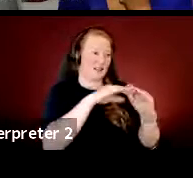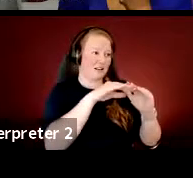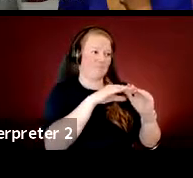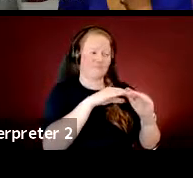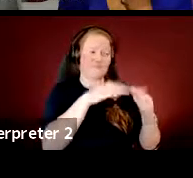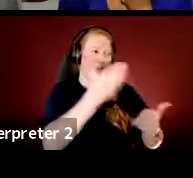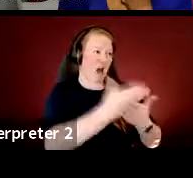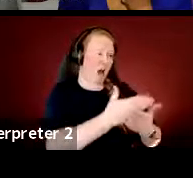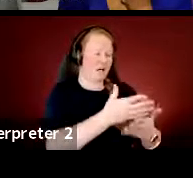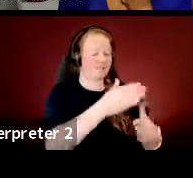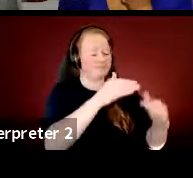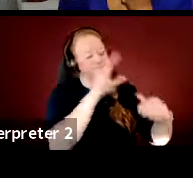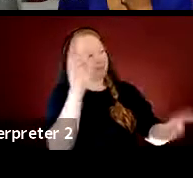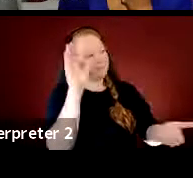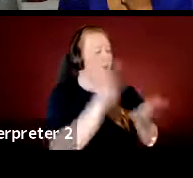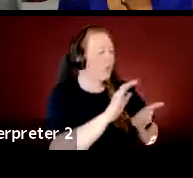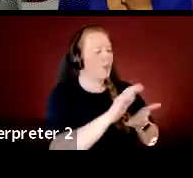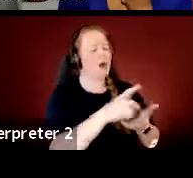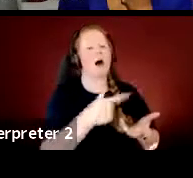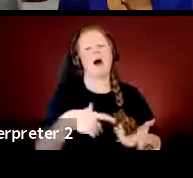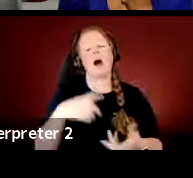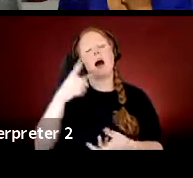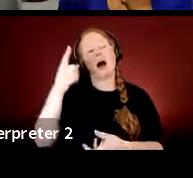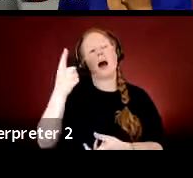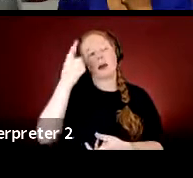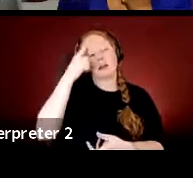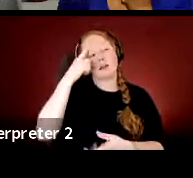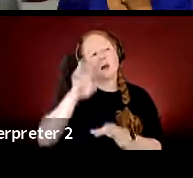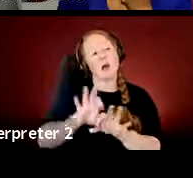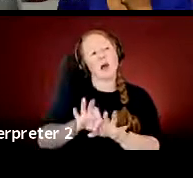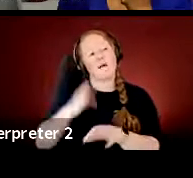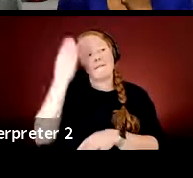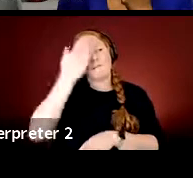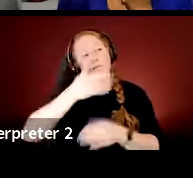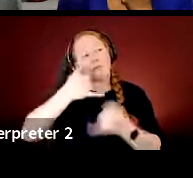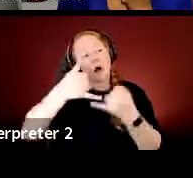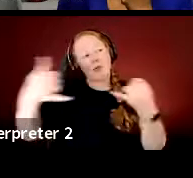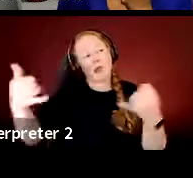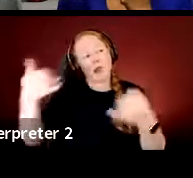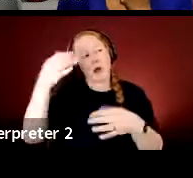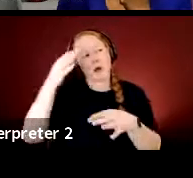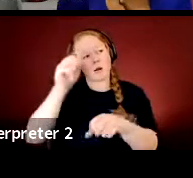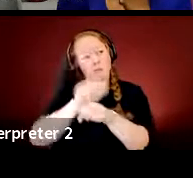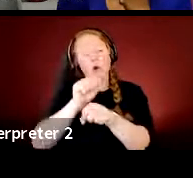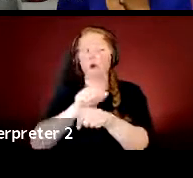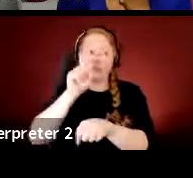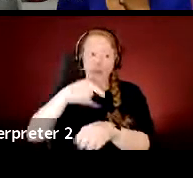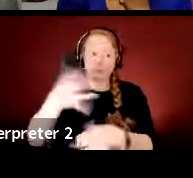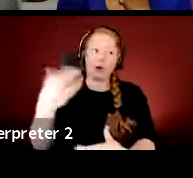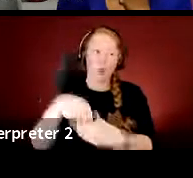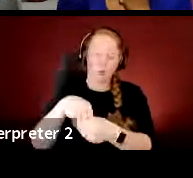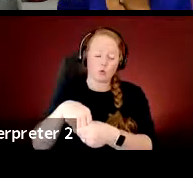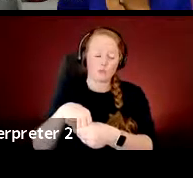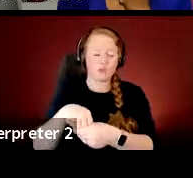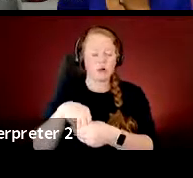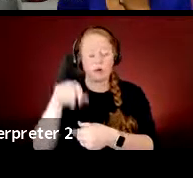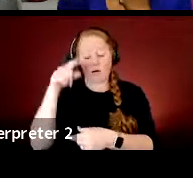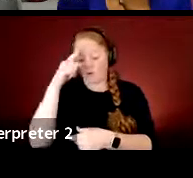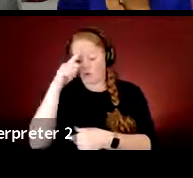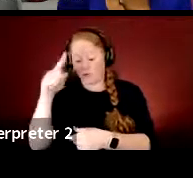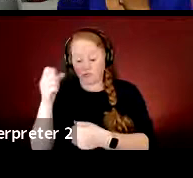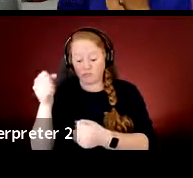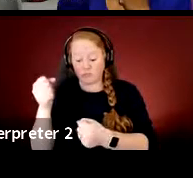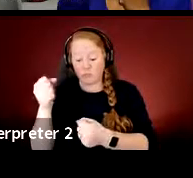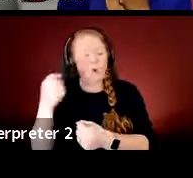frontline essential workers be included. For the past year, while many worked from home, essential workers like